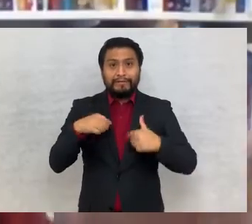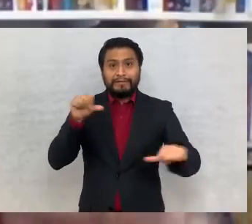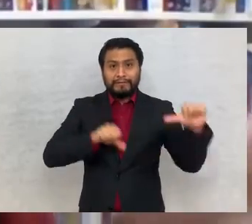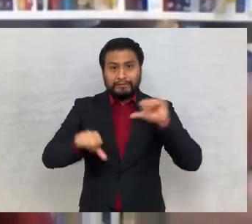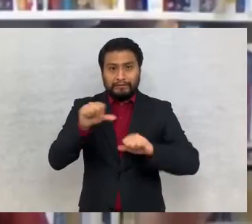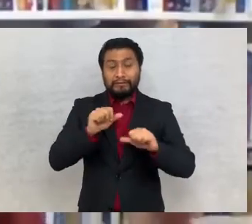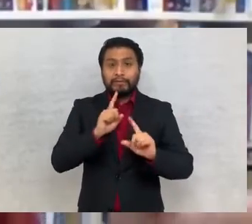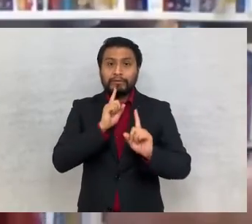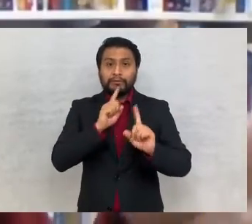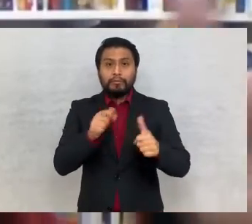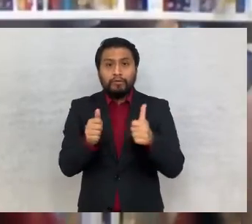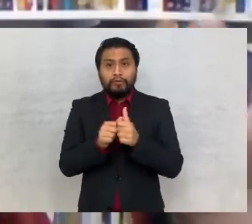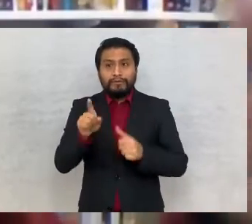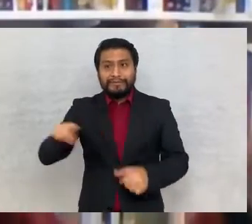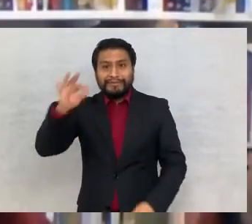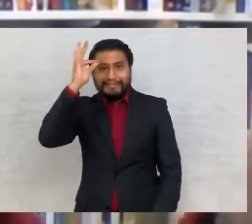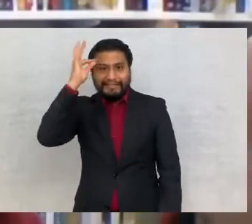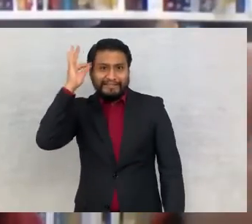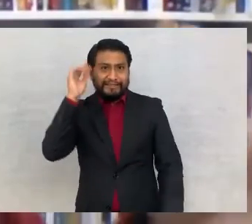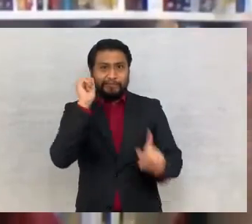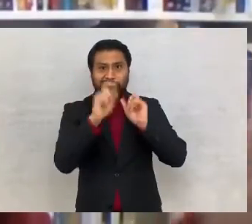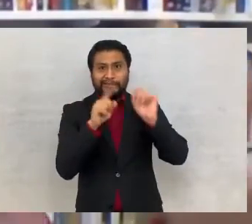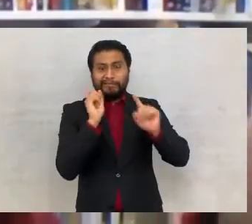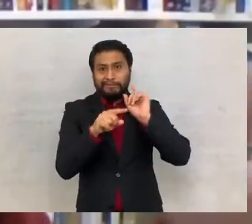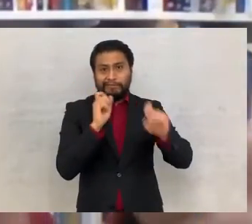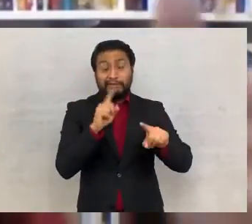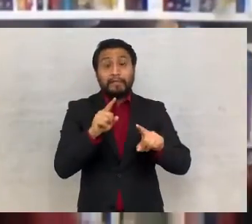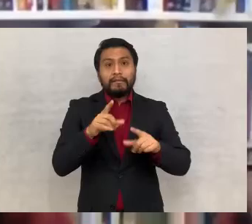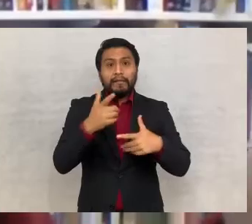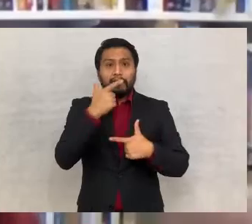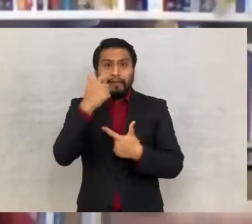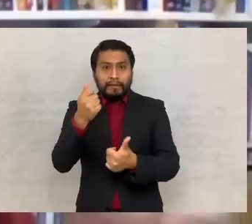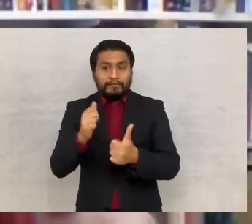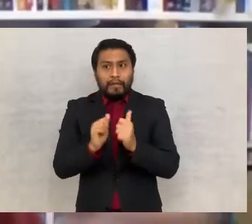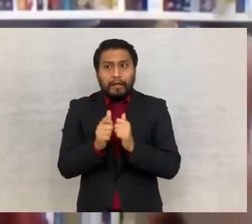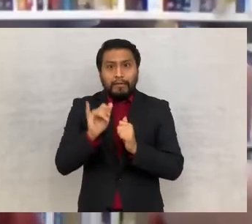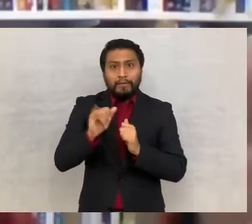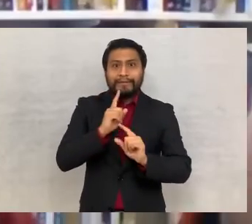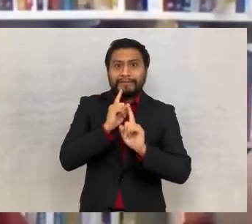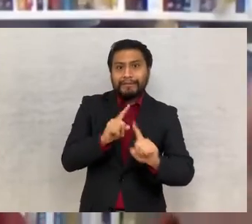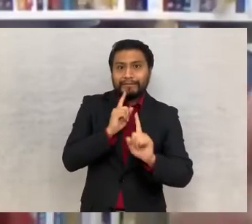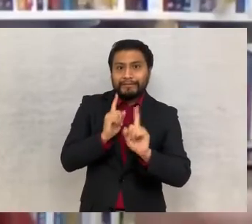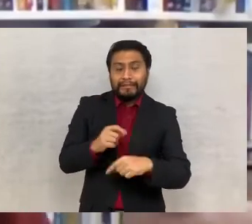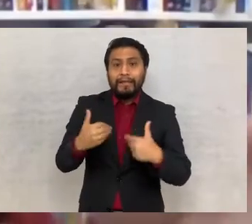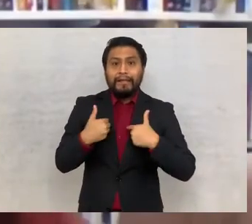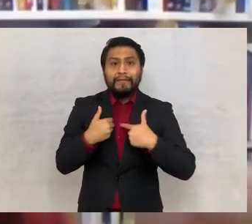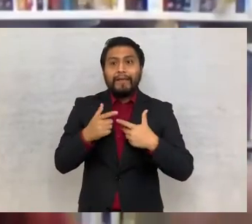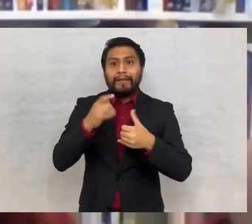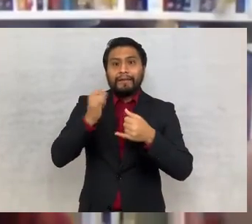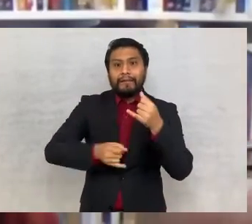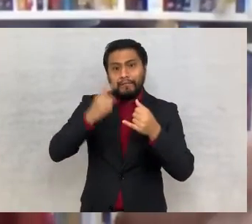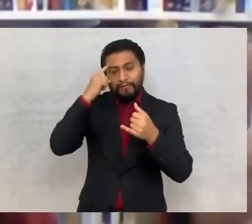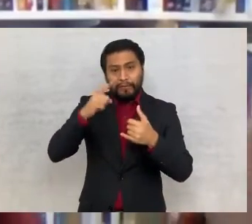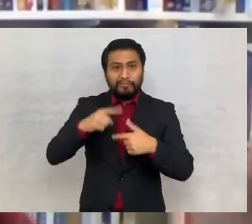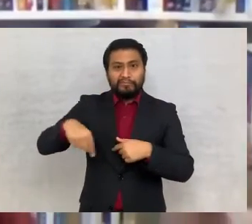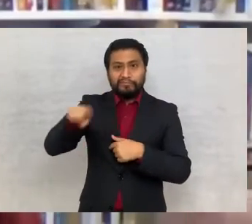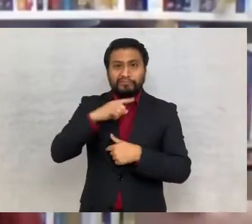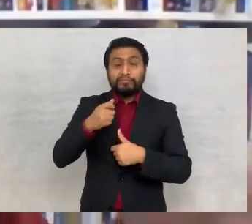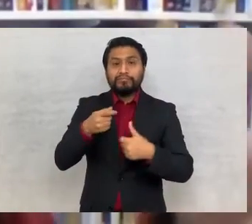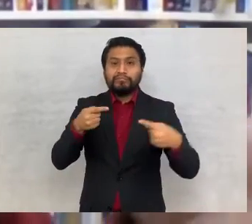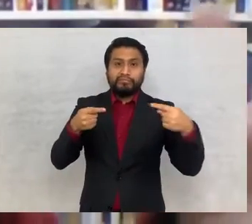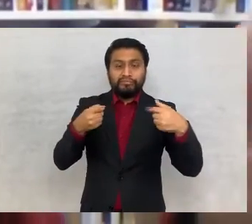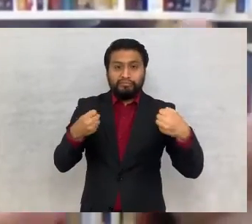one place, namely the Museum of Natural Sciences, a place to exhibit their skeletons, or even surviving families that were housed